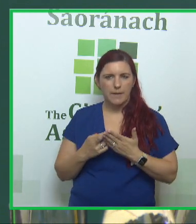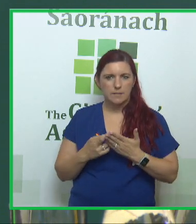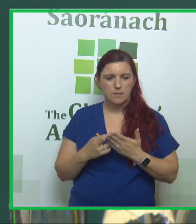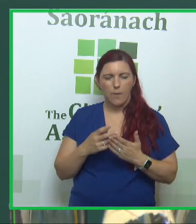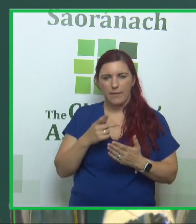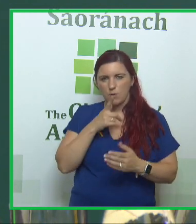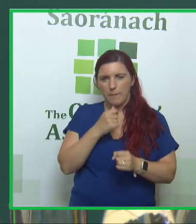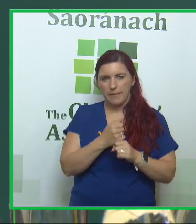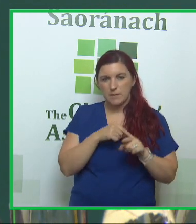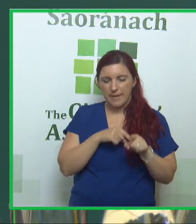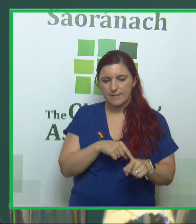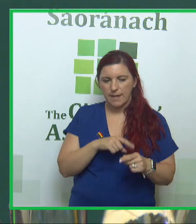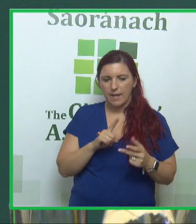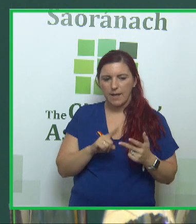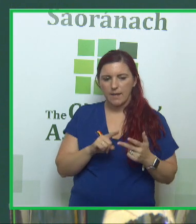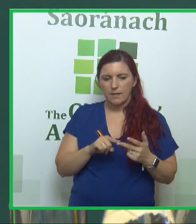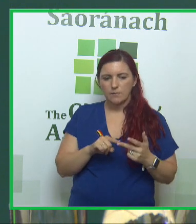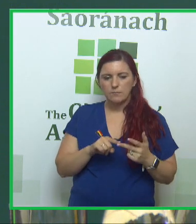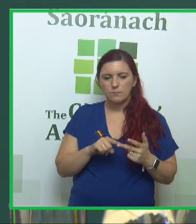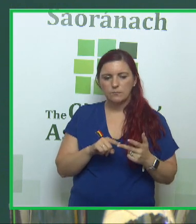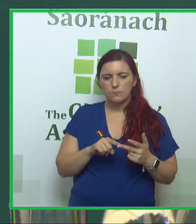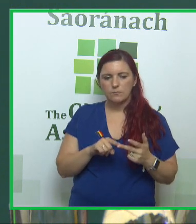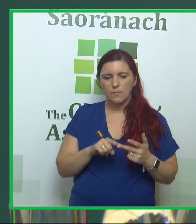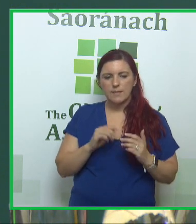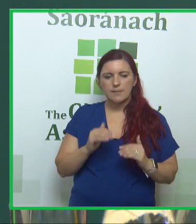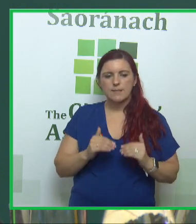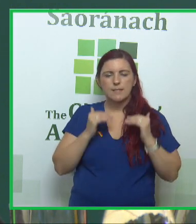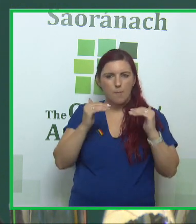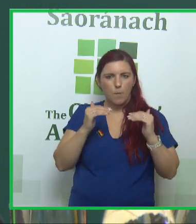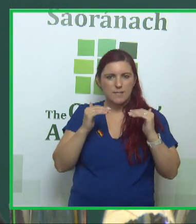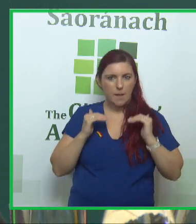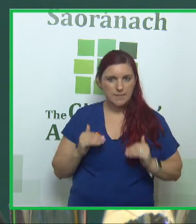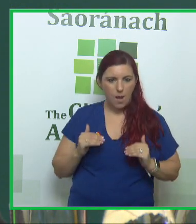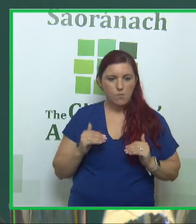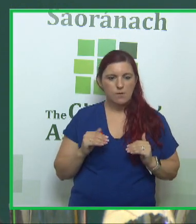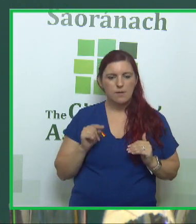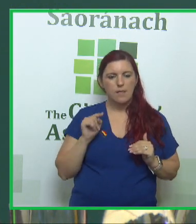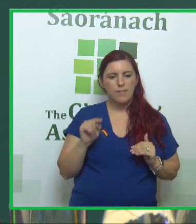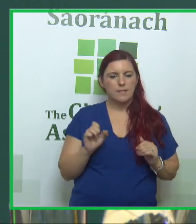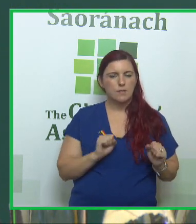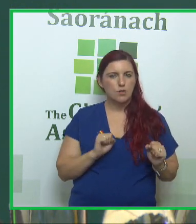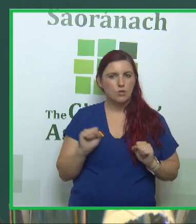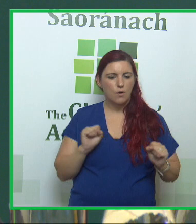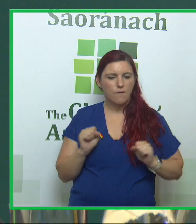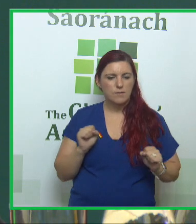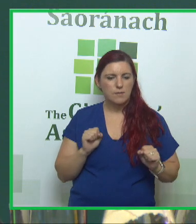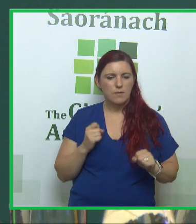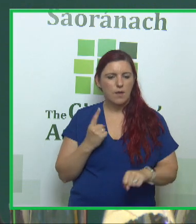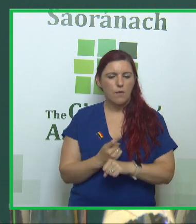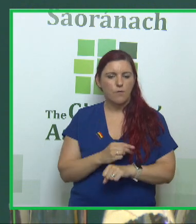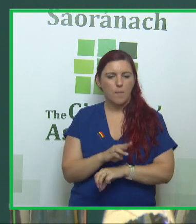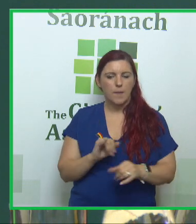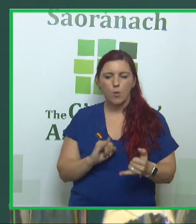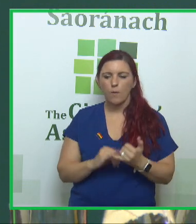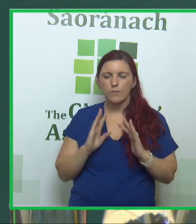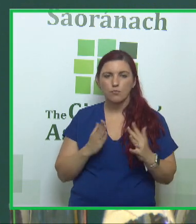stabilisation for that service. Our step up, step down is a service because people experiencing homelessness often